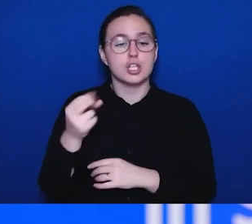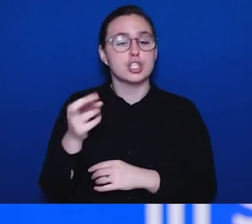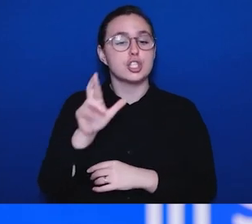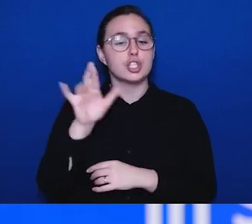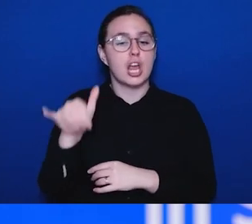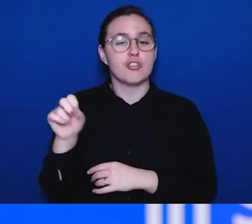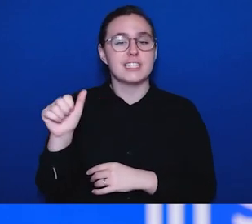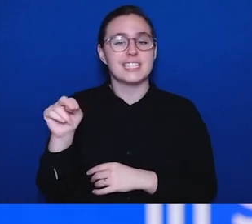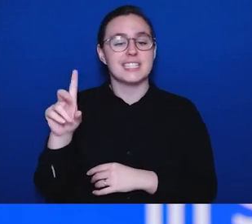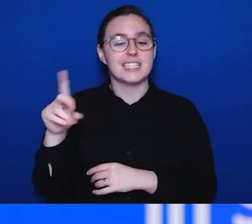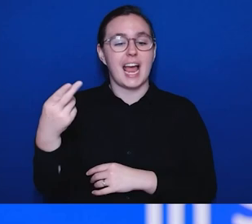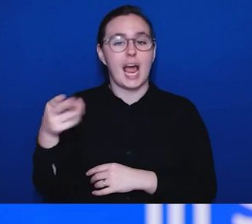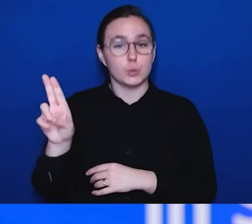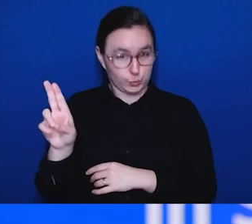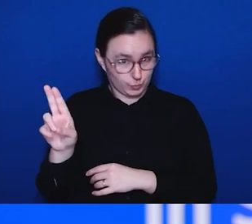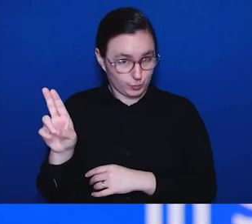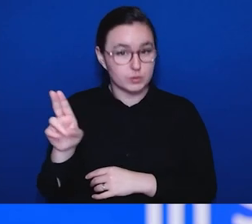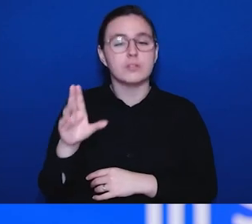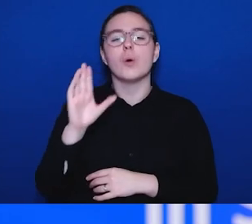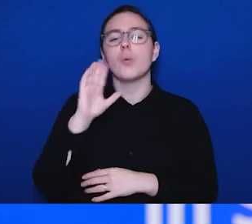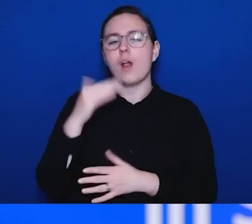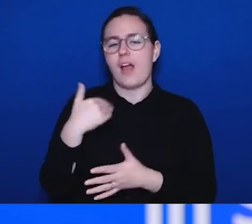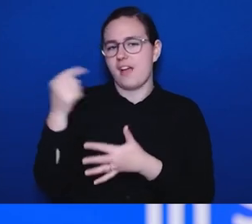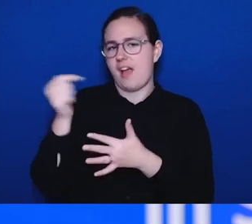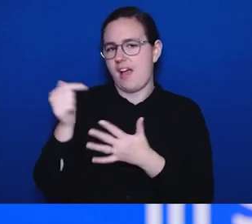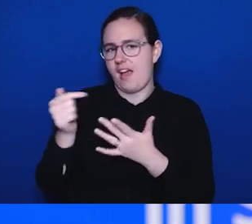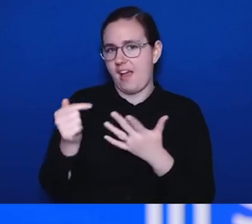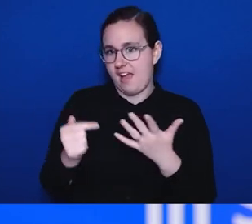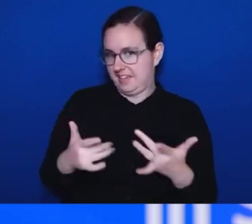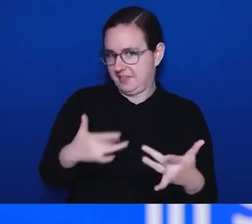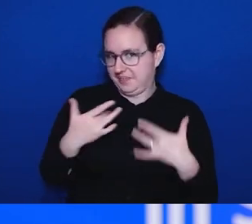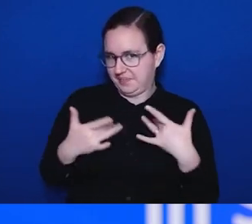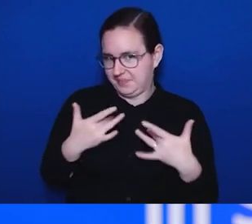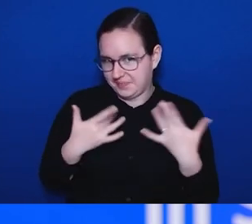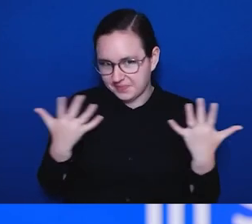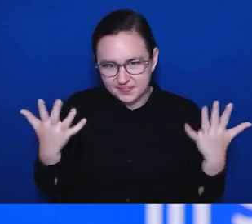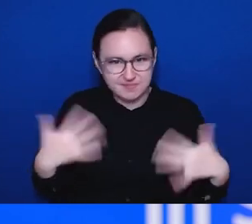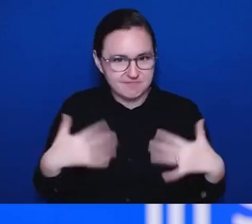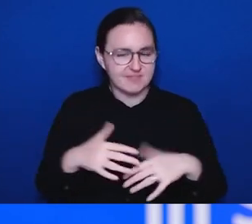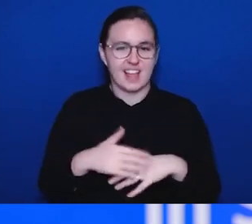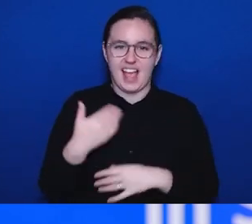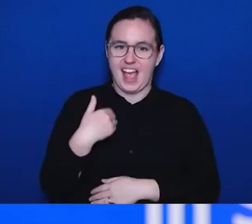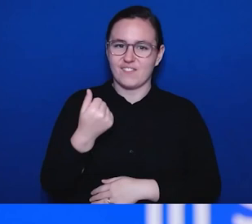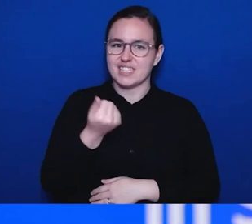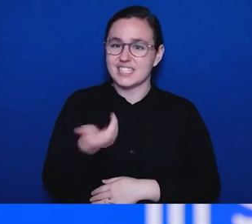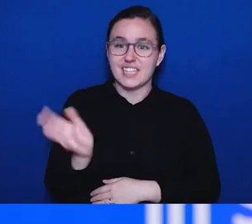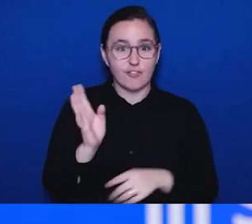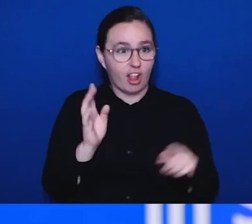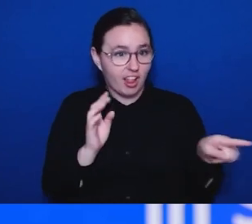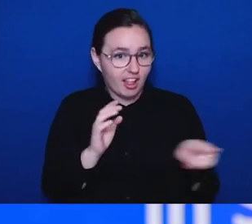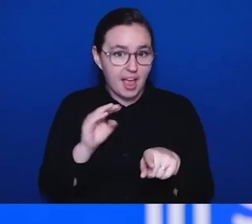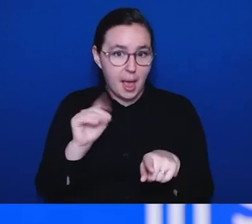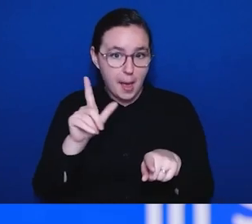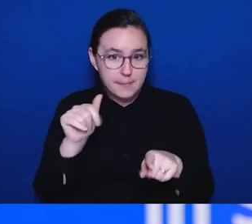no pressure, Sherry, no pressure. I just want you to know it's going to be fantastic. We've got other people here, my